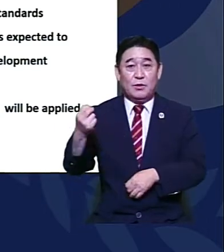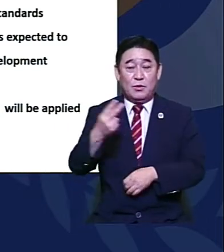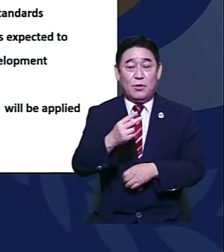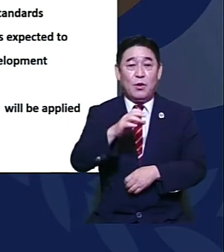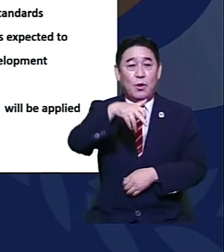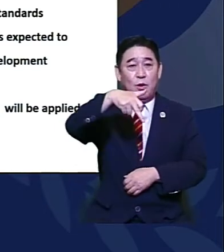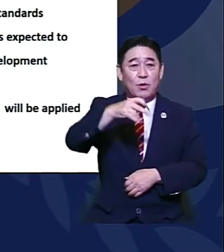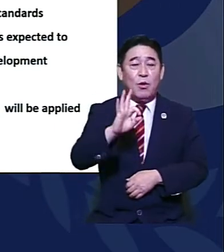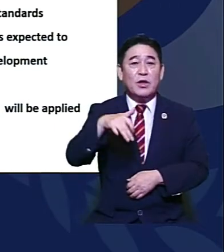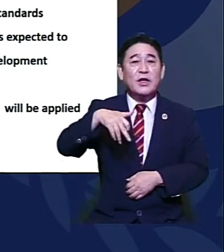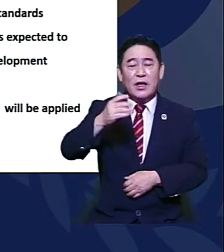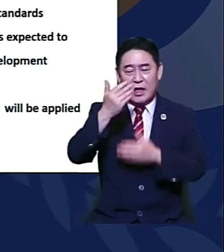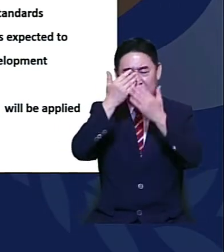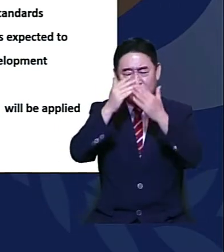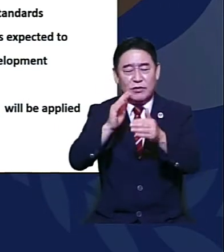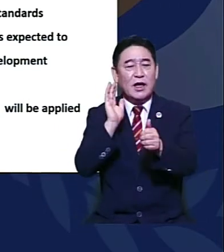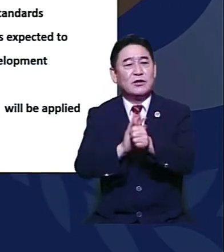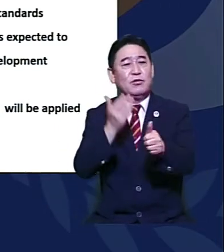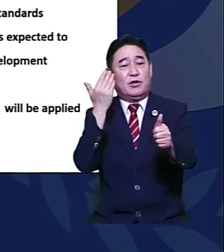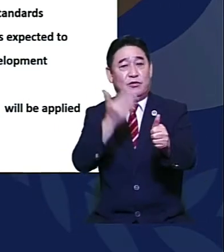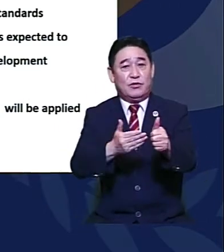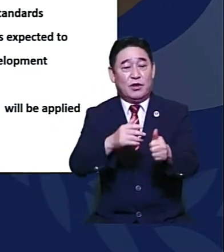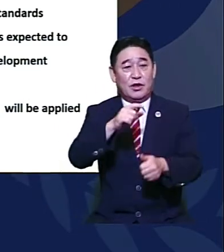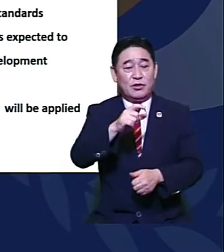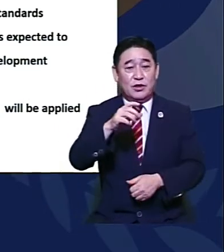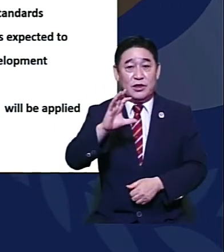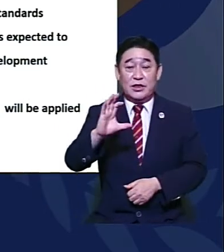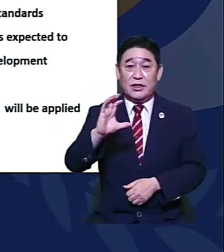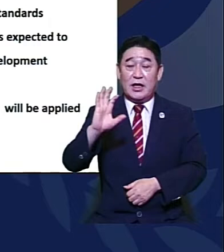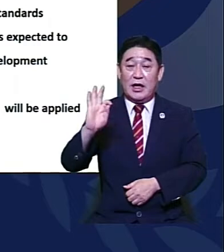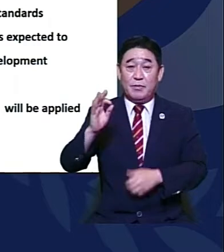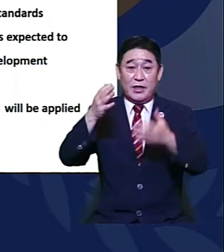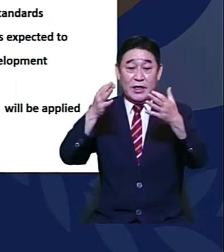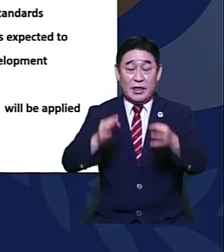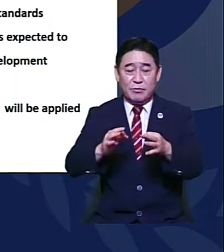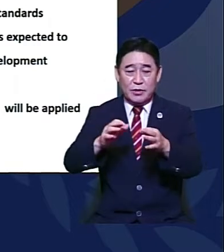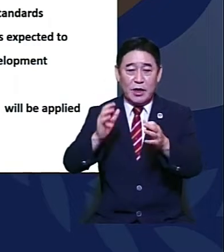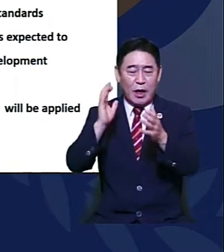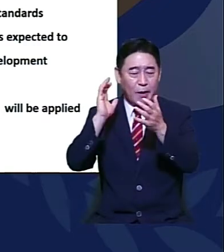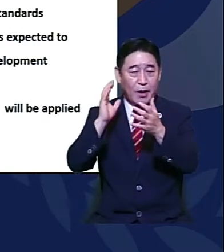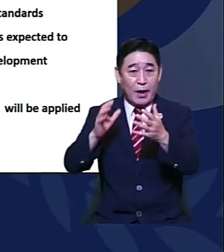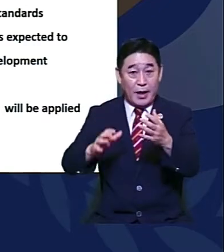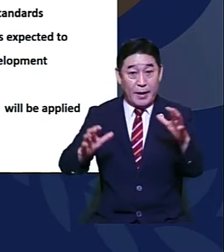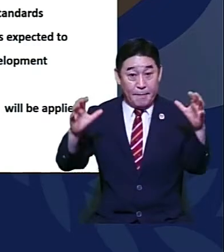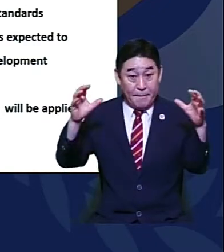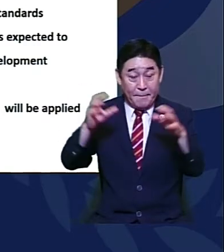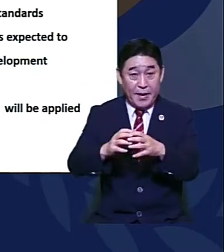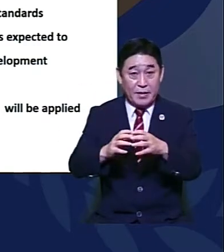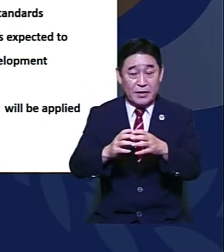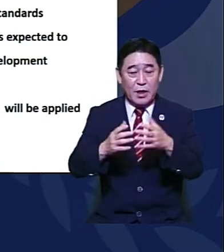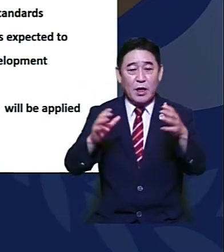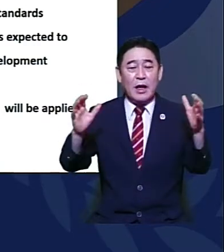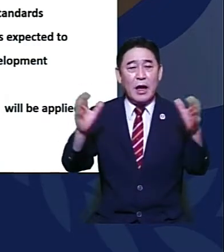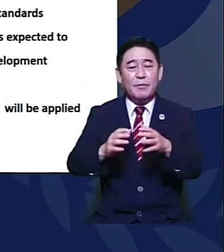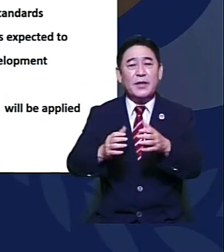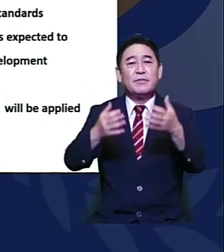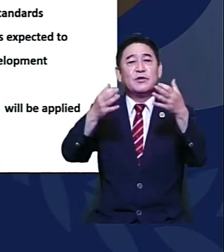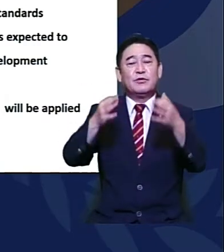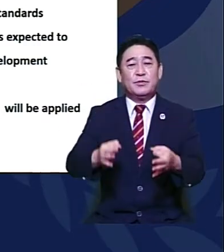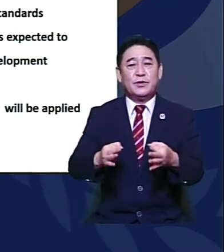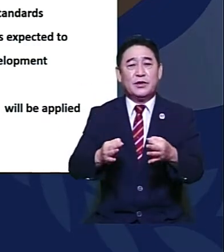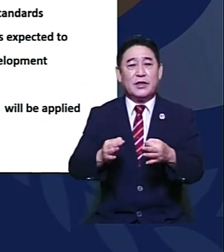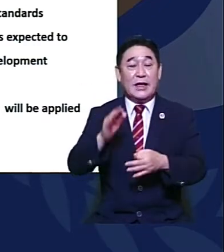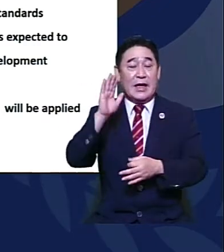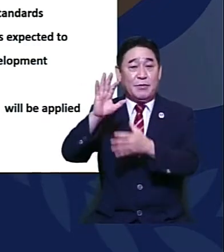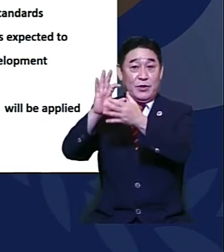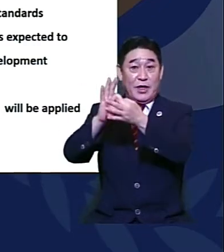KOICA grant ODA combined with the GCF climate finance is expected to contribute